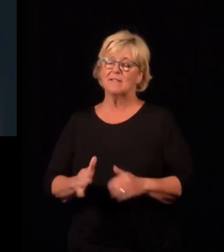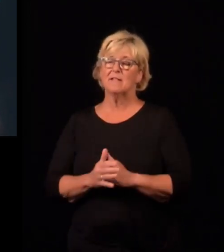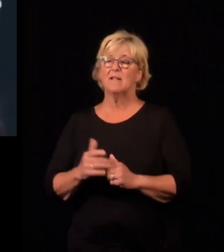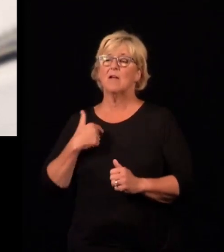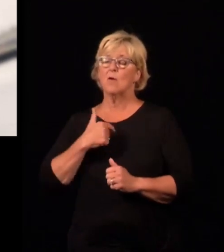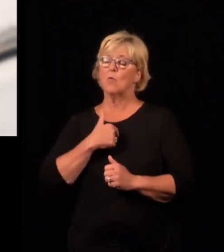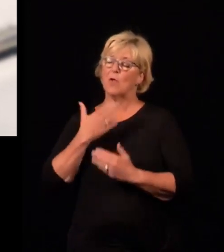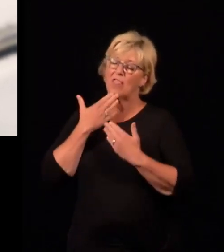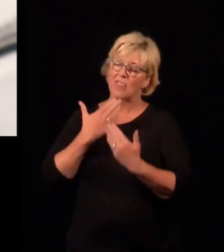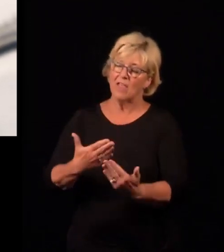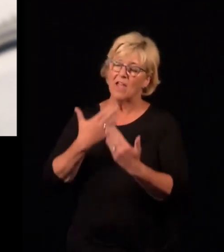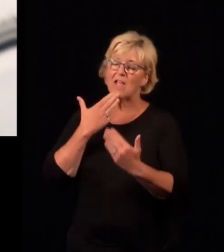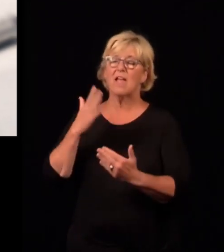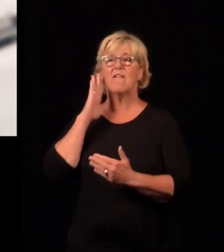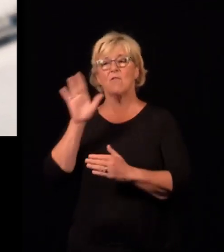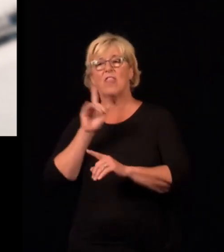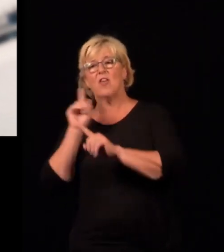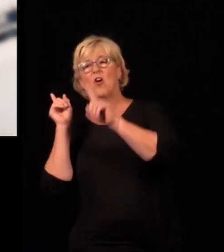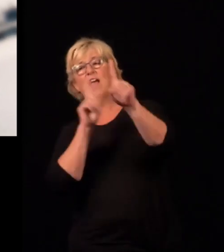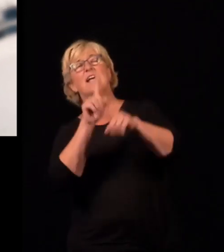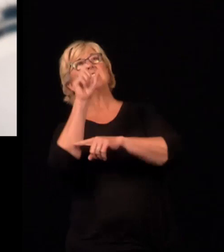We thank them for their yes.